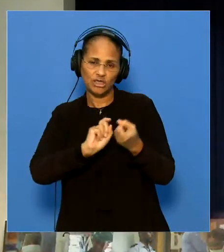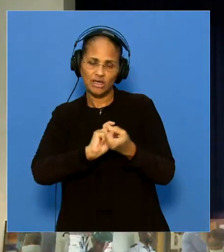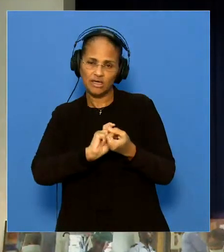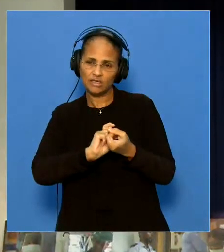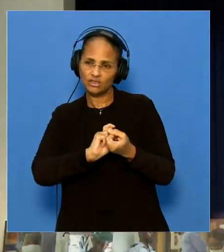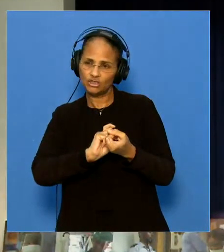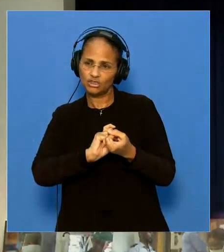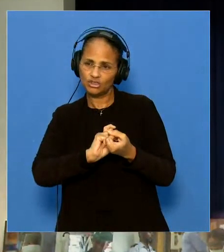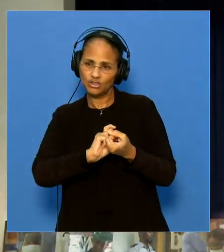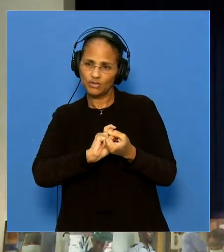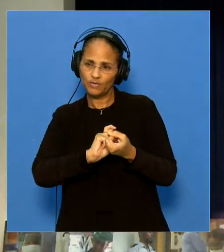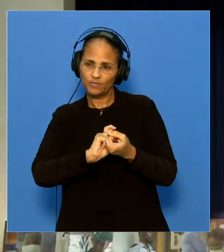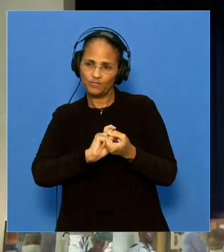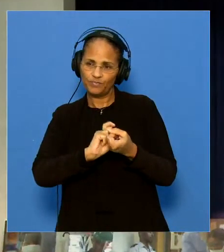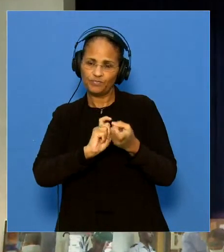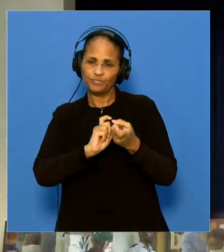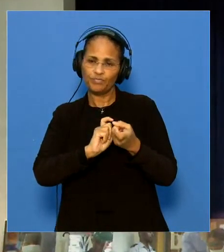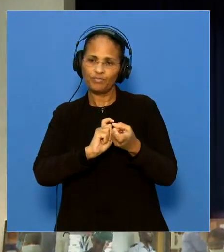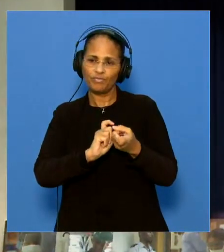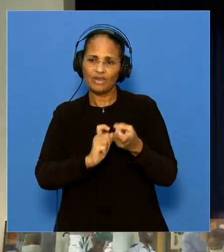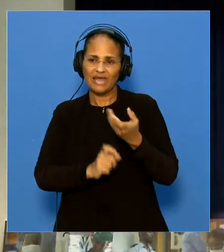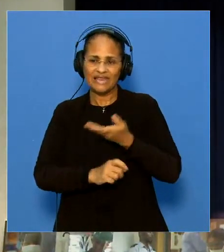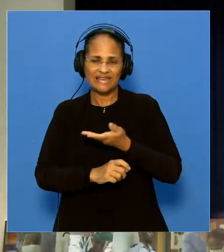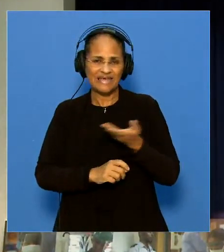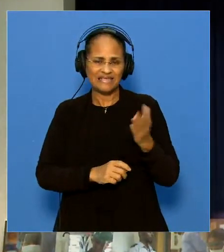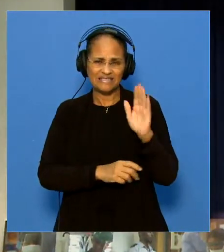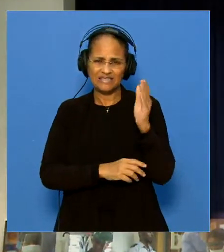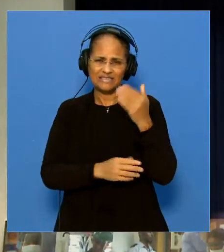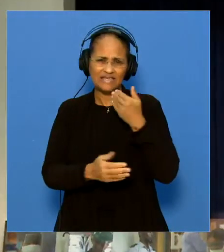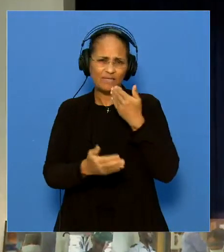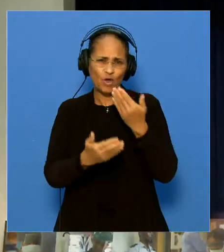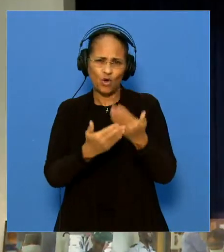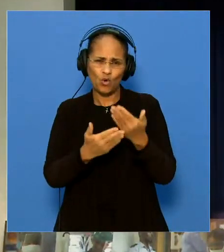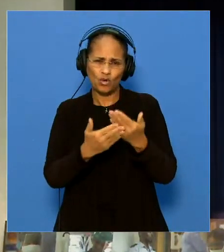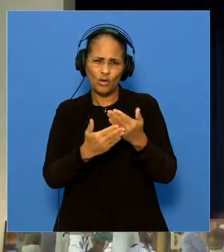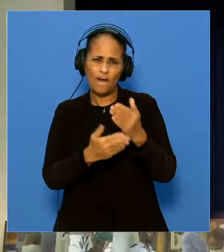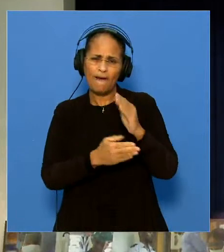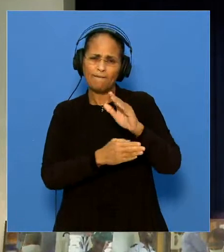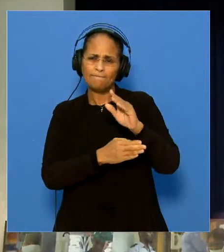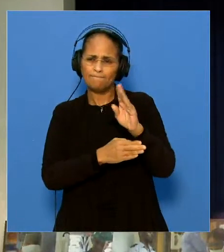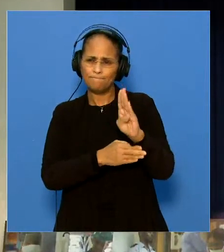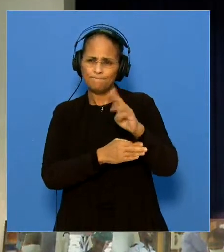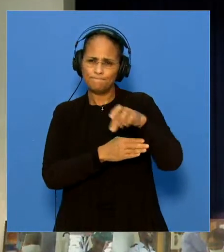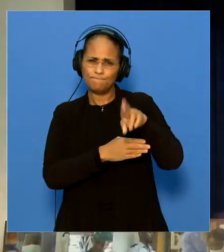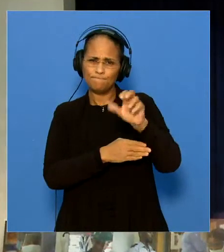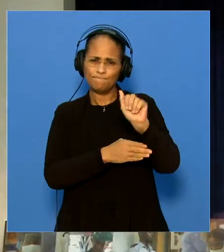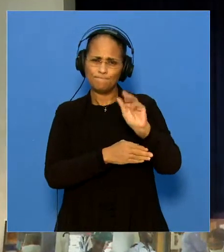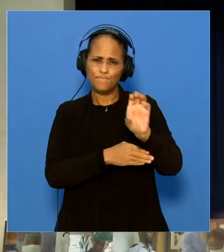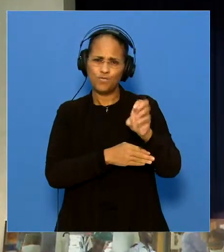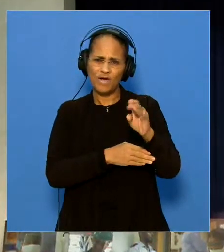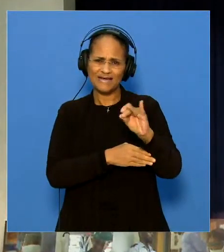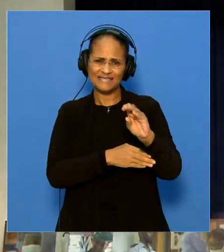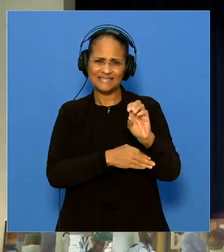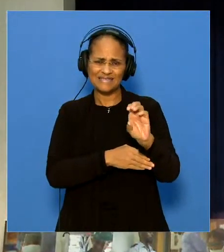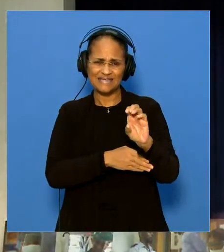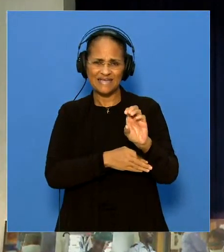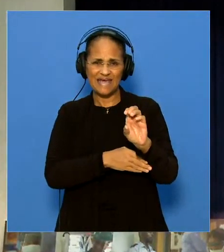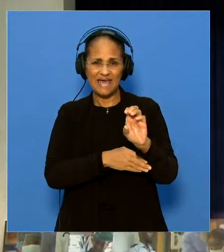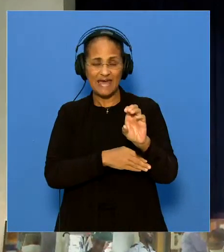front. Things don't look good at the moment in regards to the Brexit talks. In Britain, there are